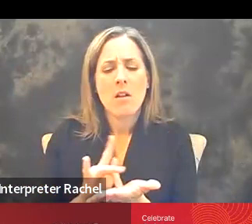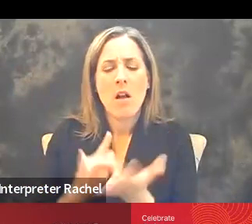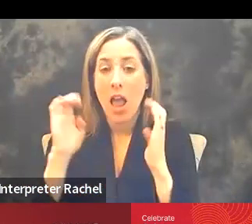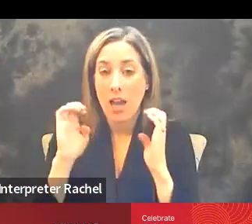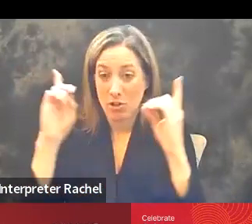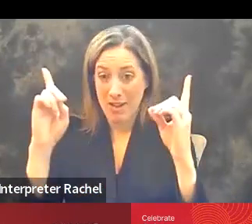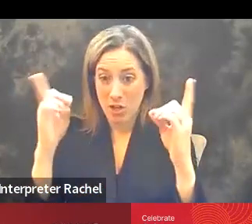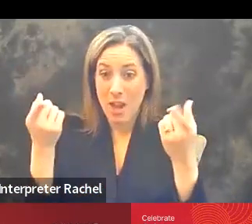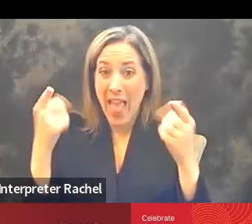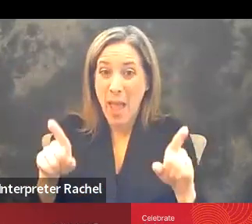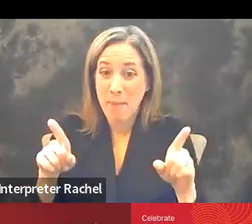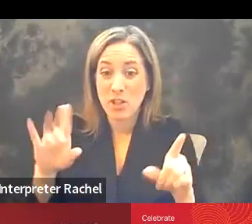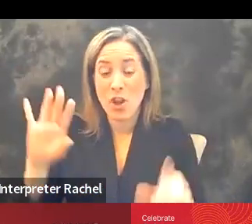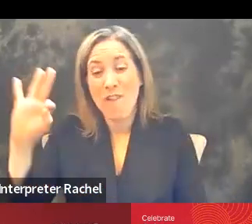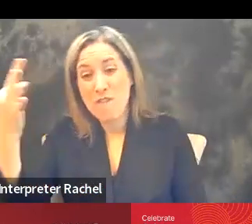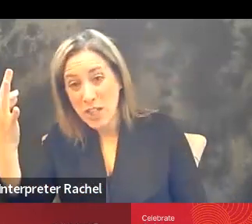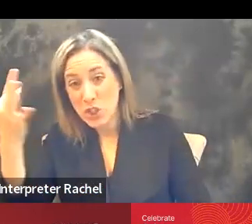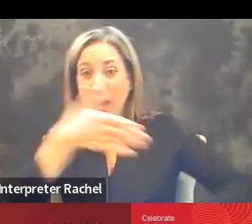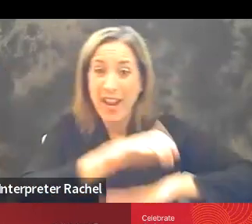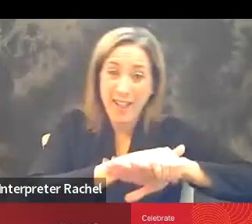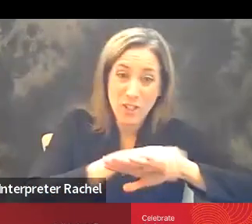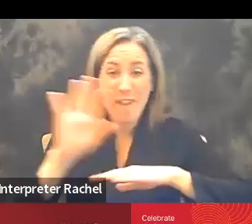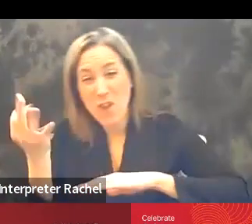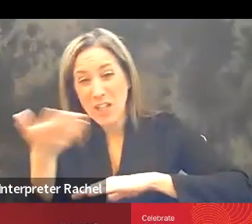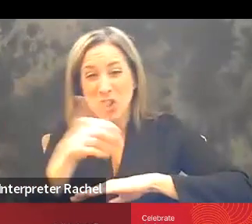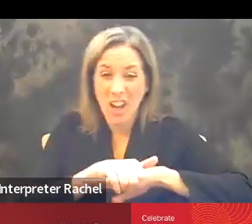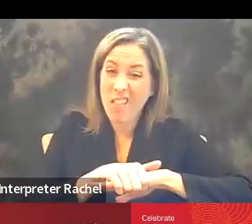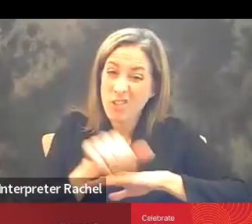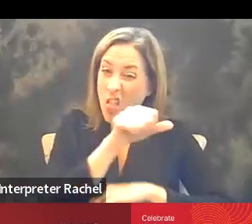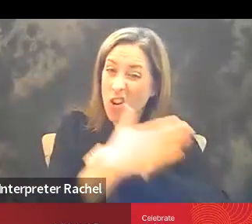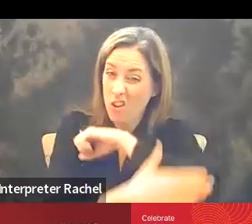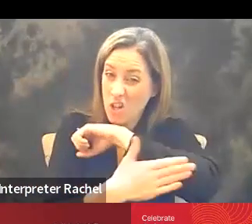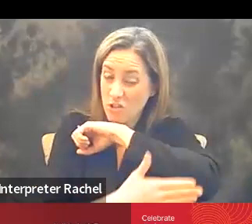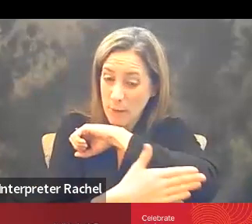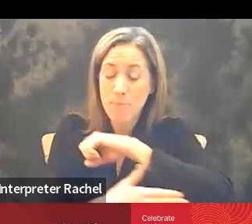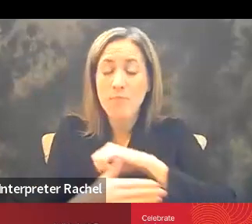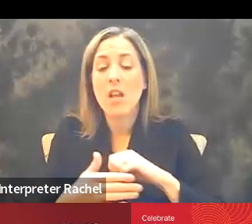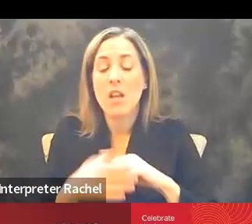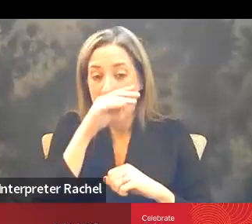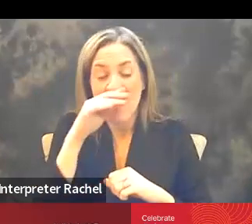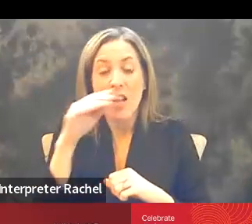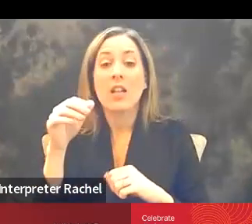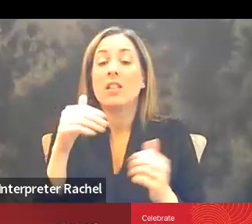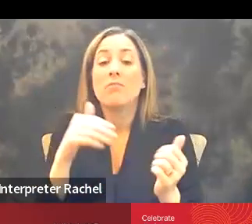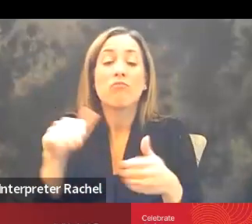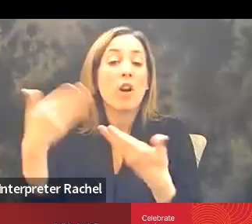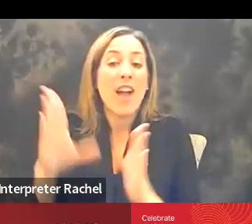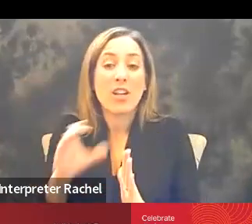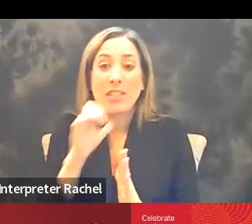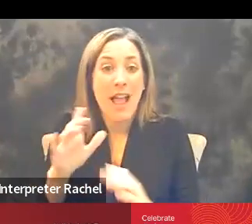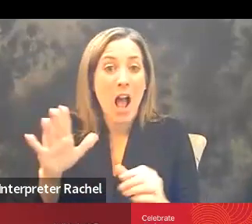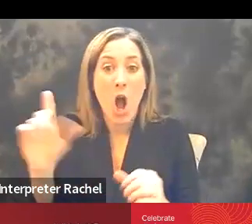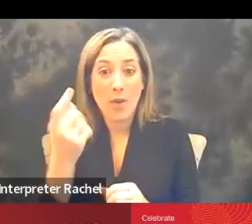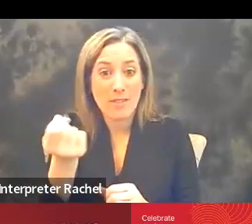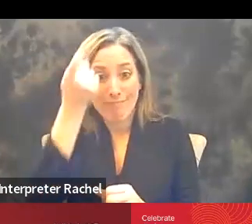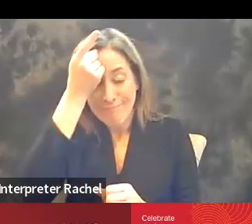education happens in either French or English in almost every other Arab country, one of the challenges, even other physicians won't necessarily understand kind of medical